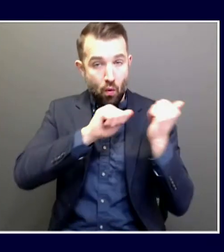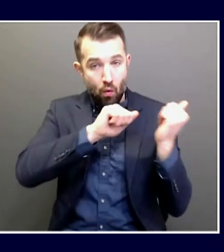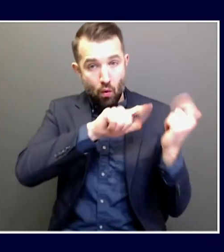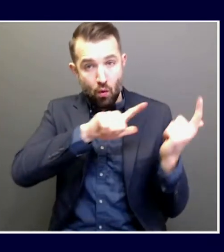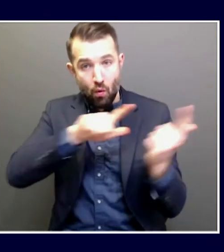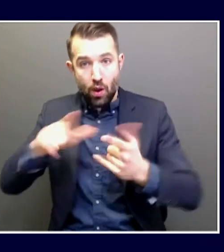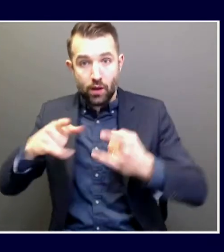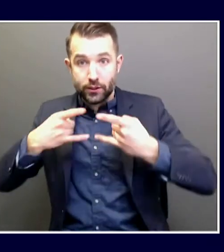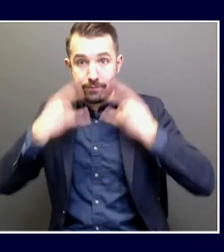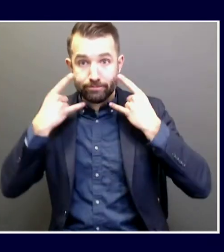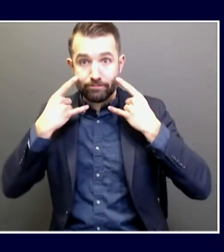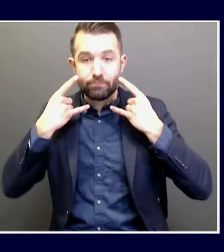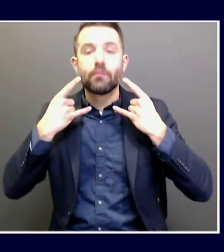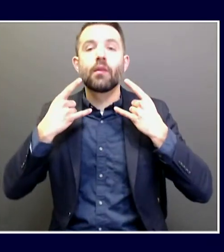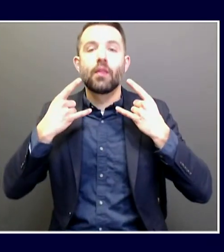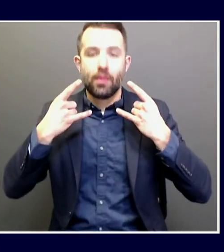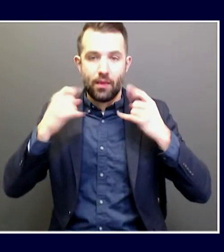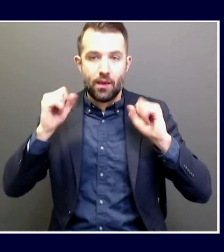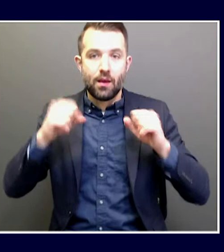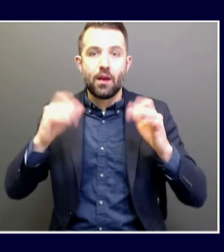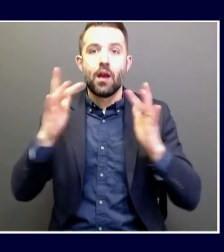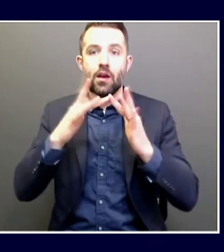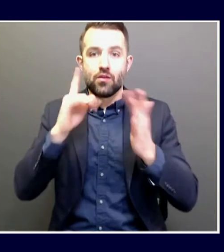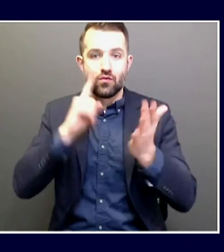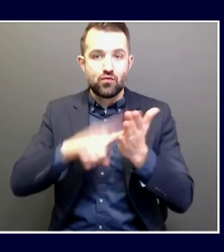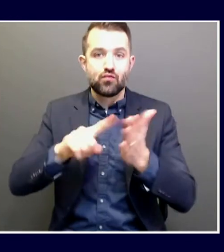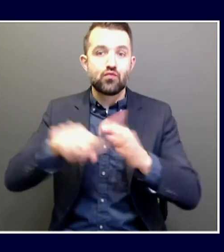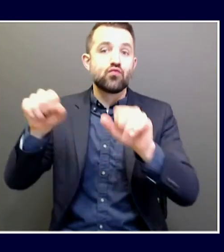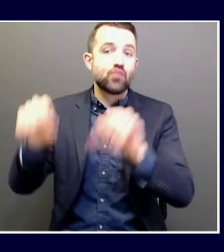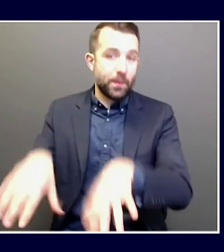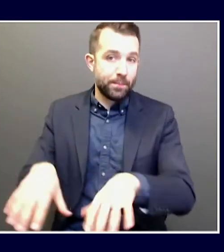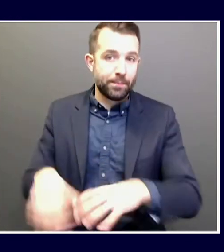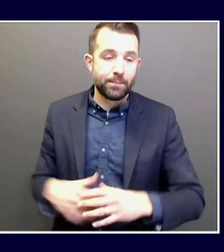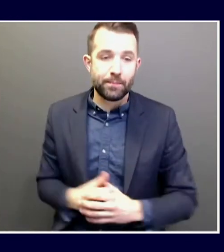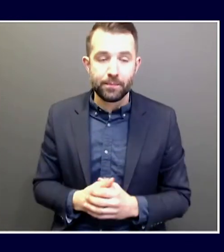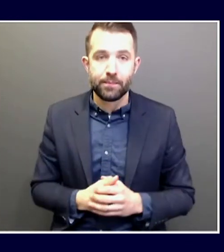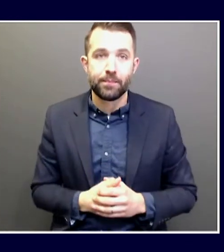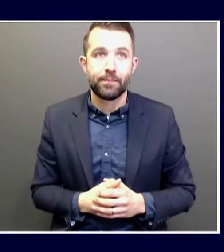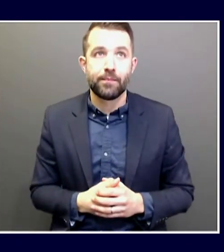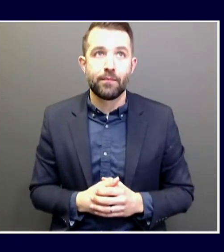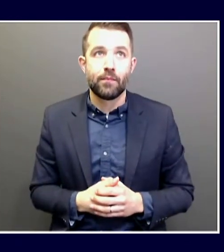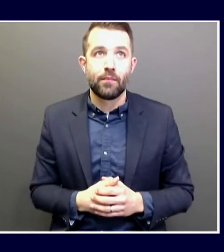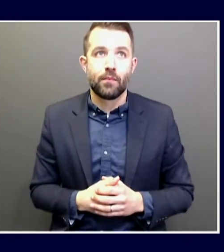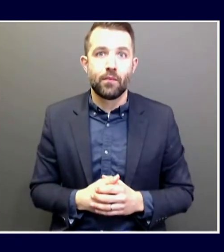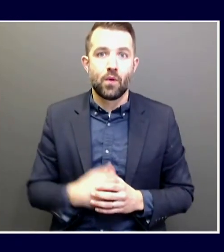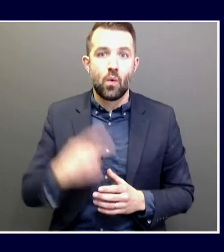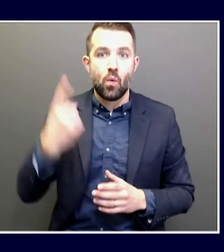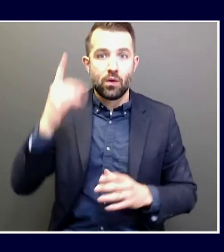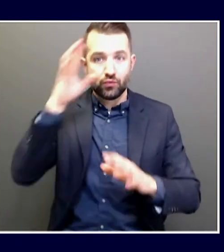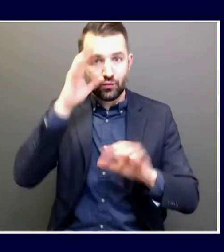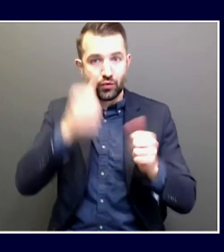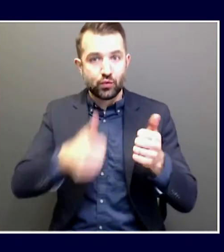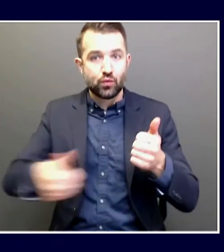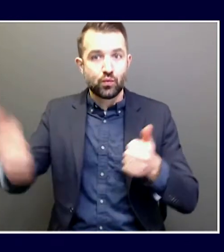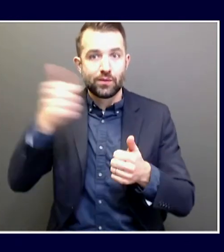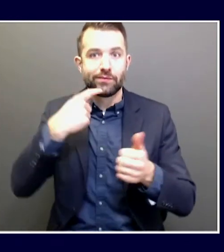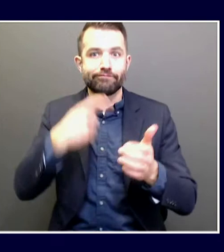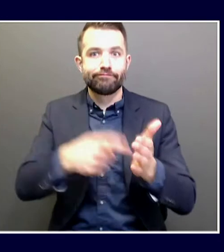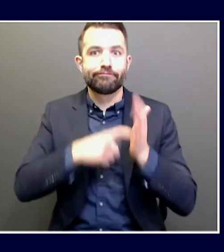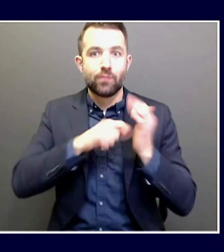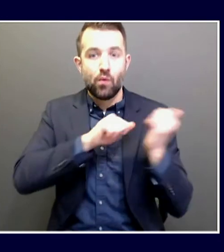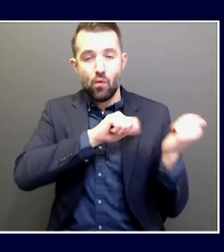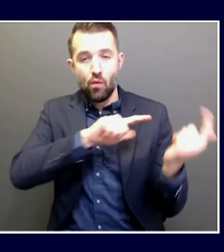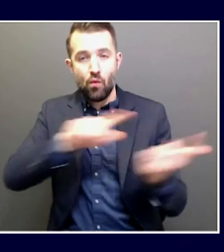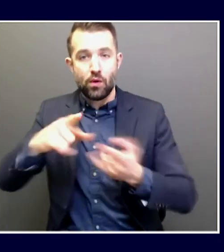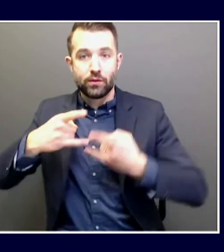who wondered whether, even though they did have a mask requirement in place, whether they may continue with it. That's a call for each school, but these